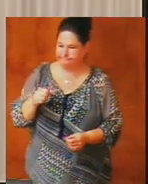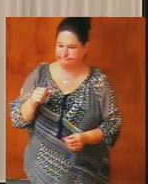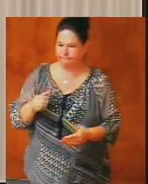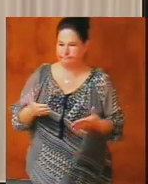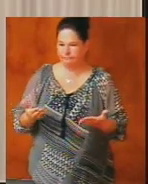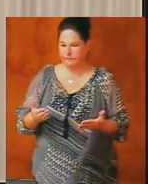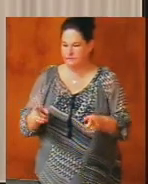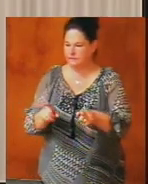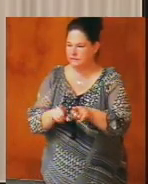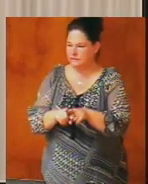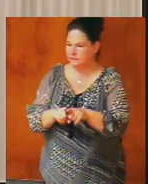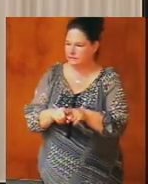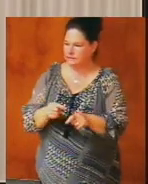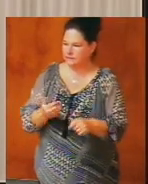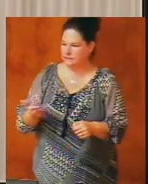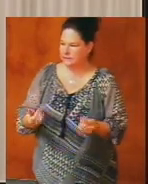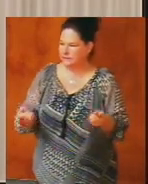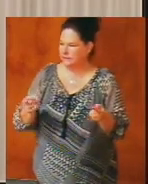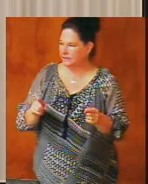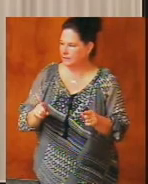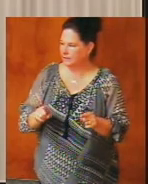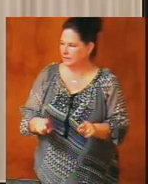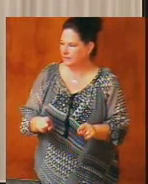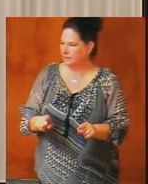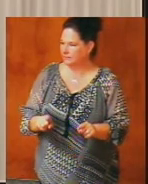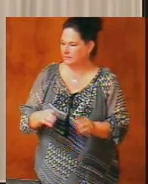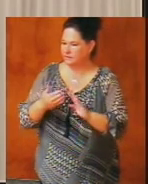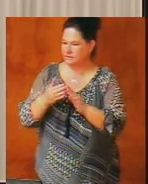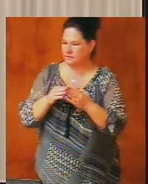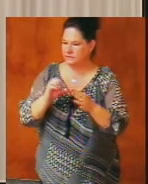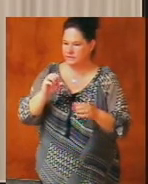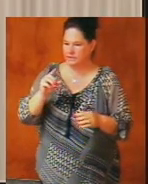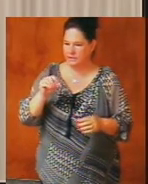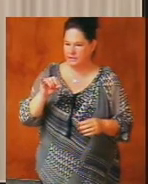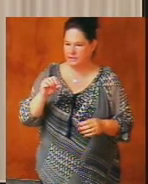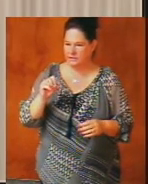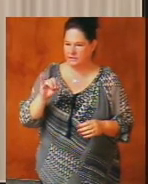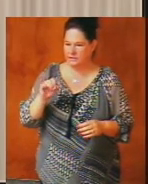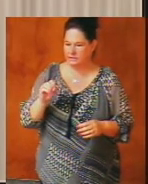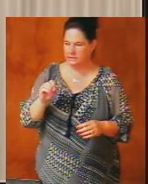Well, the same kind of thing happened to the city of Colossae.